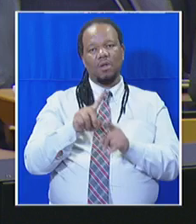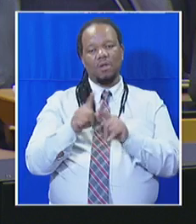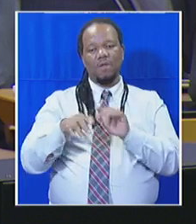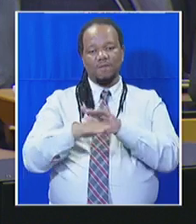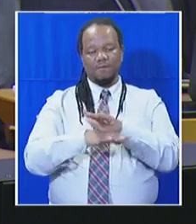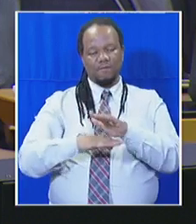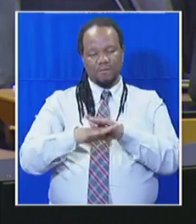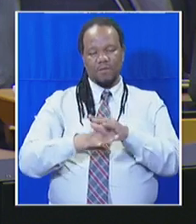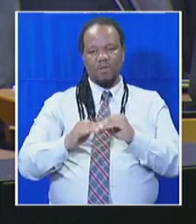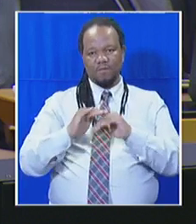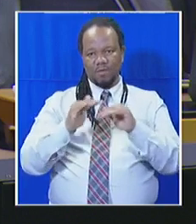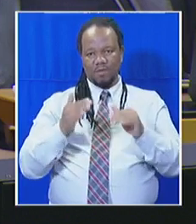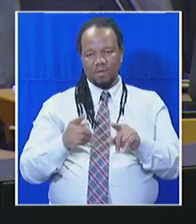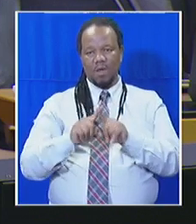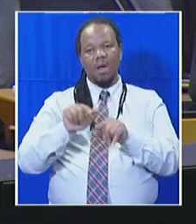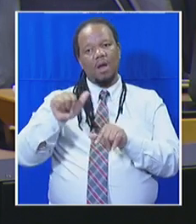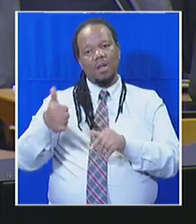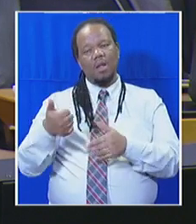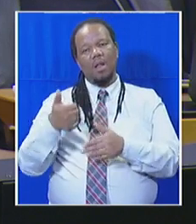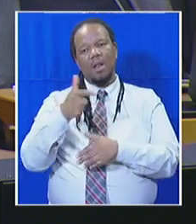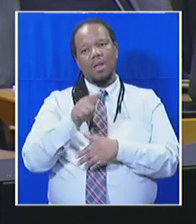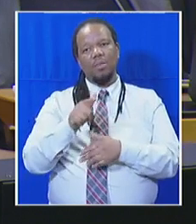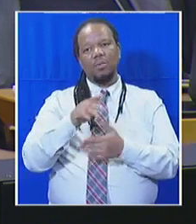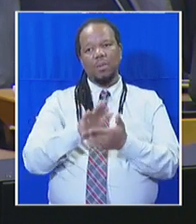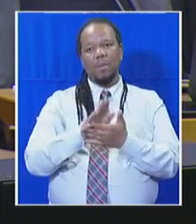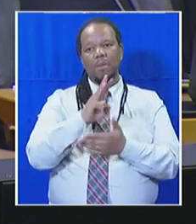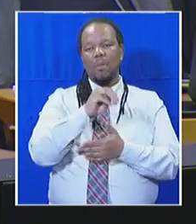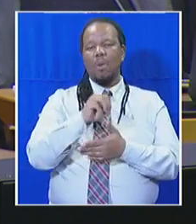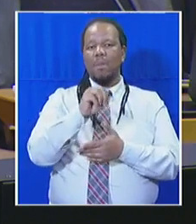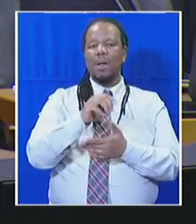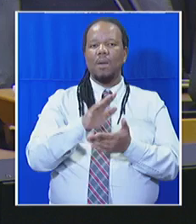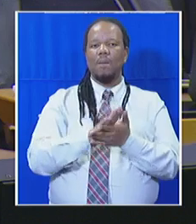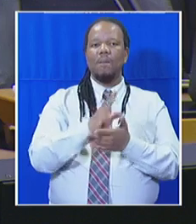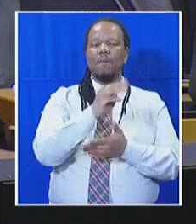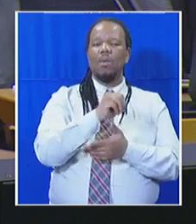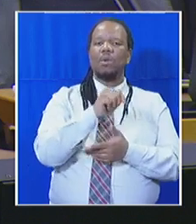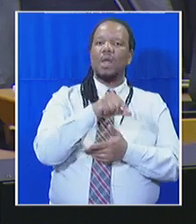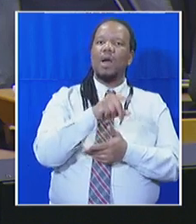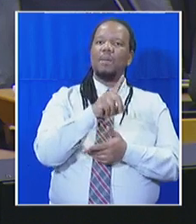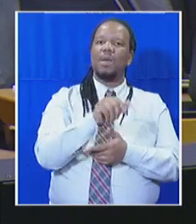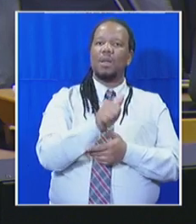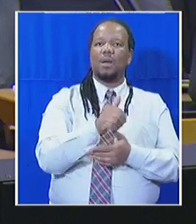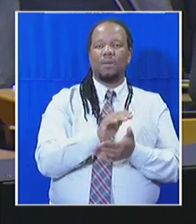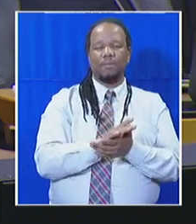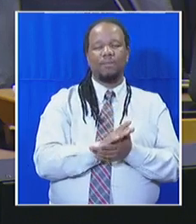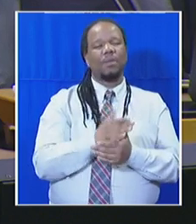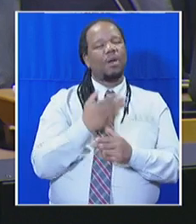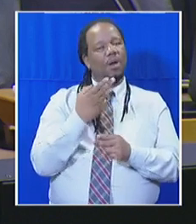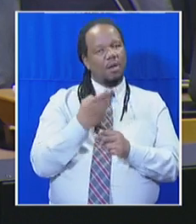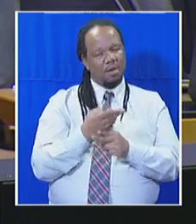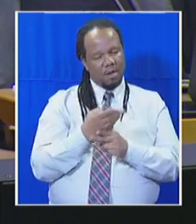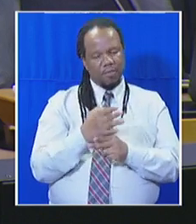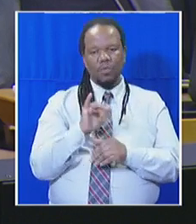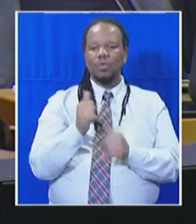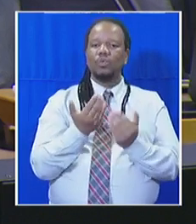development programs in the following districts: Libode, Mopani, and Botlabela. SATU also concluded school management teams